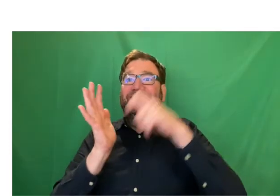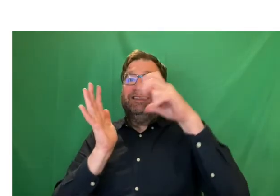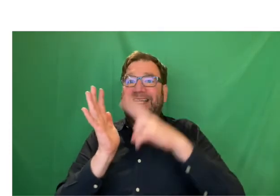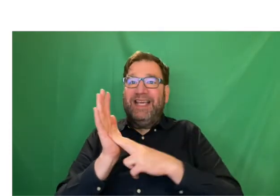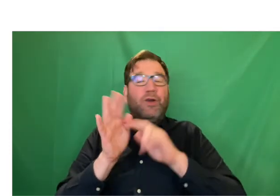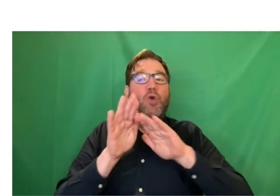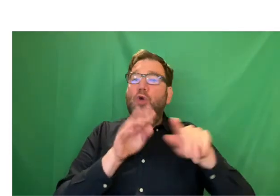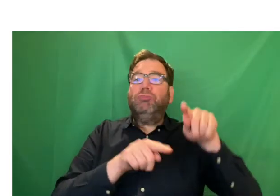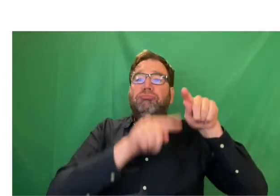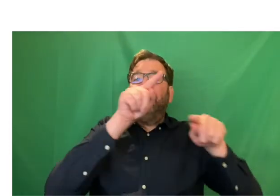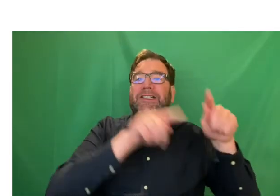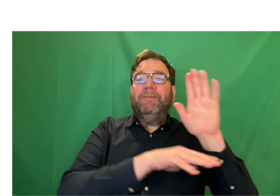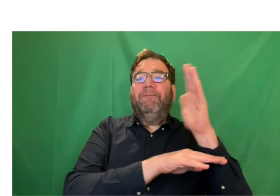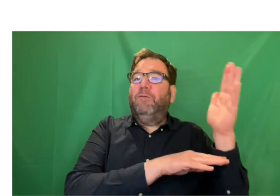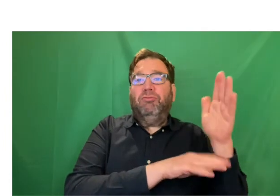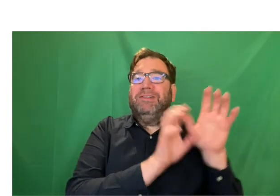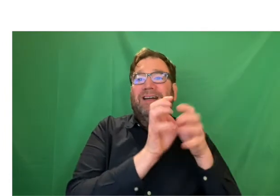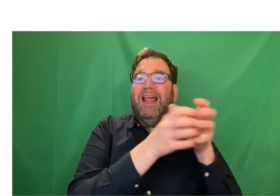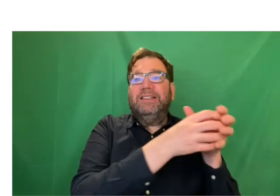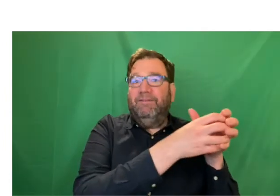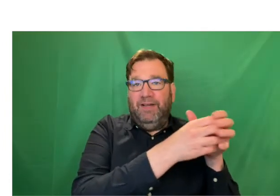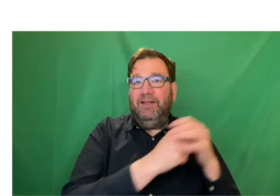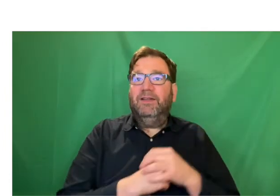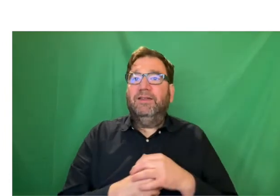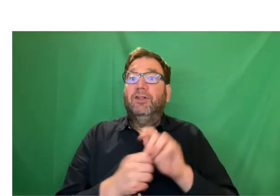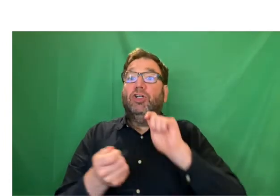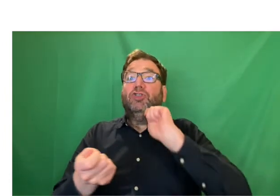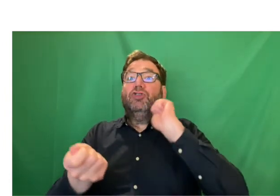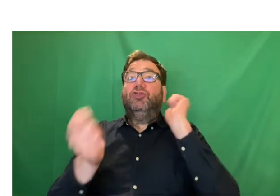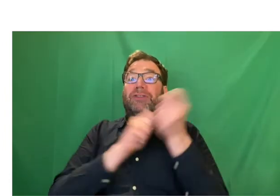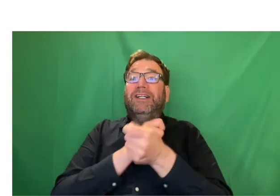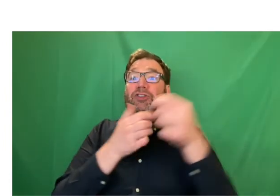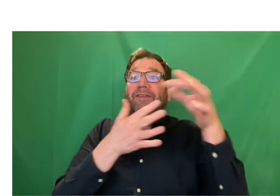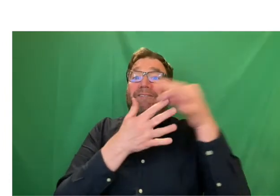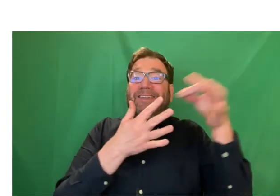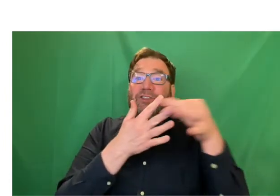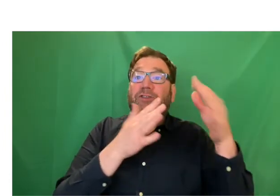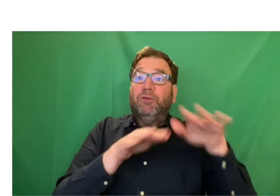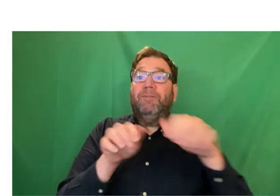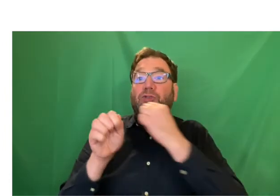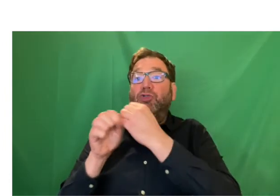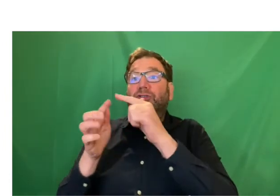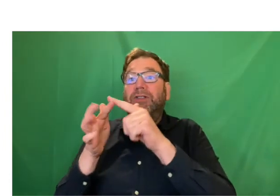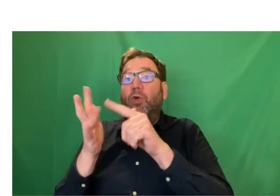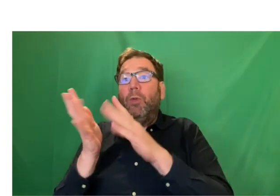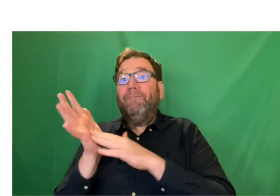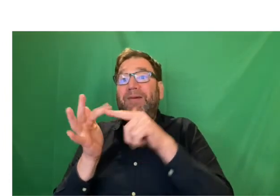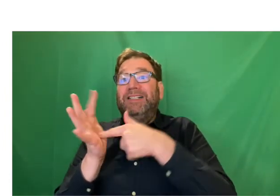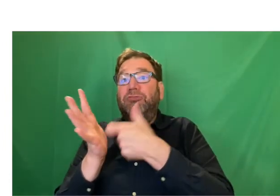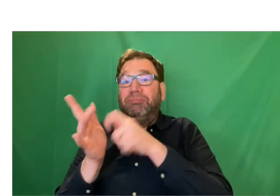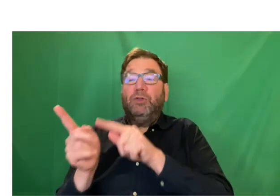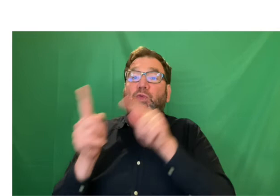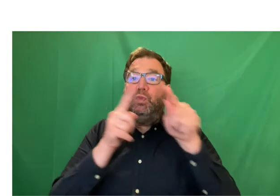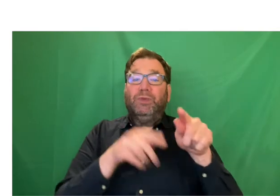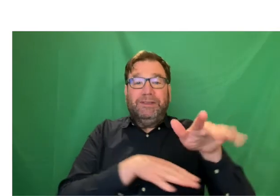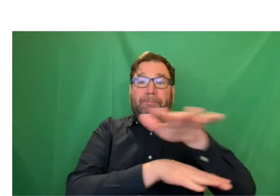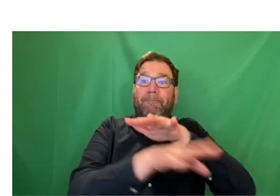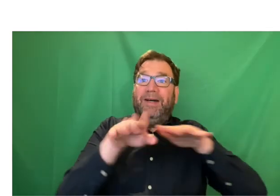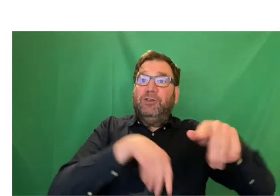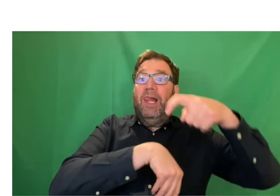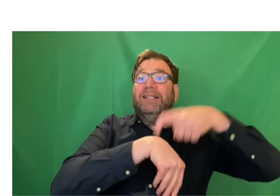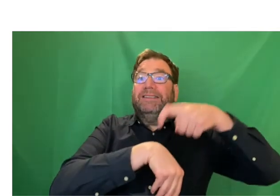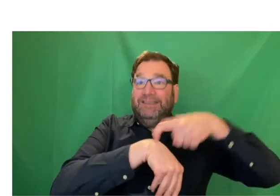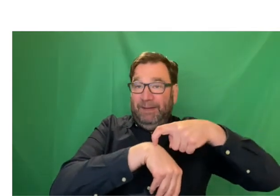MSTCN instead of the random forest classifier. Changing the features from geometric features to spatio-temporal features obtained